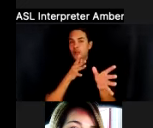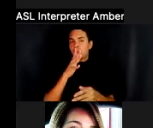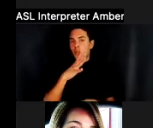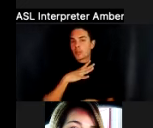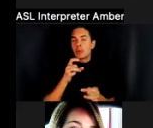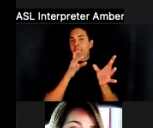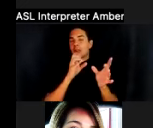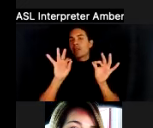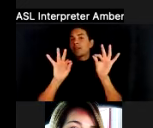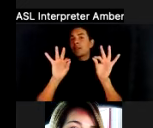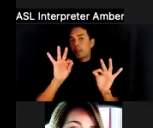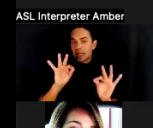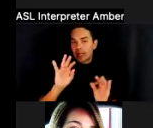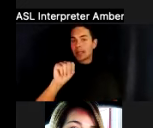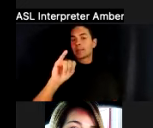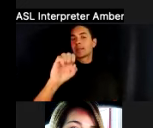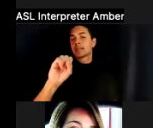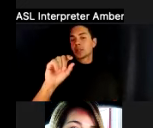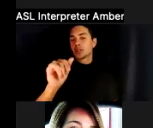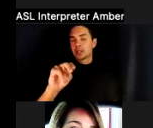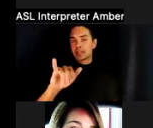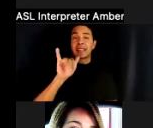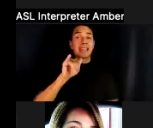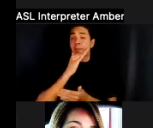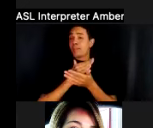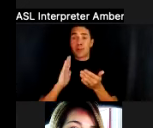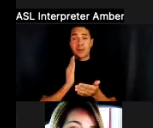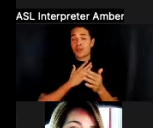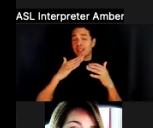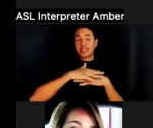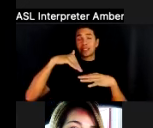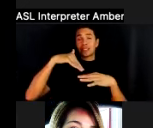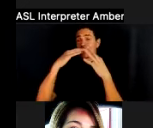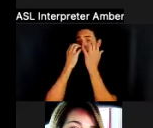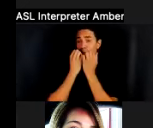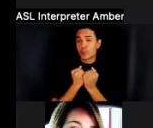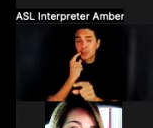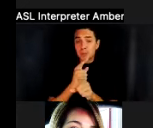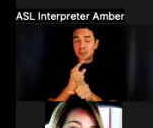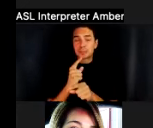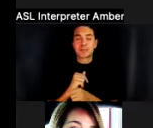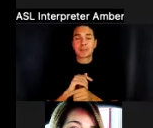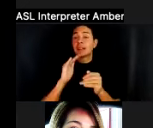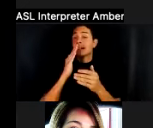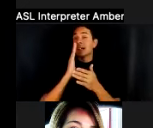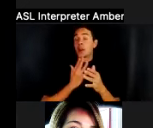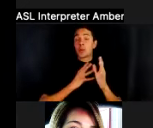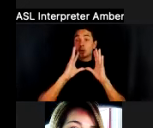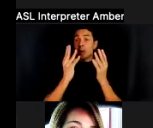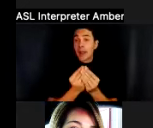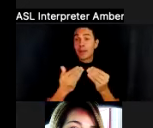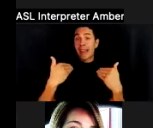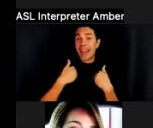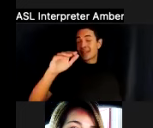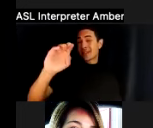not part of our indigenous values and beliefs, right? We think about like sort of tribes that had like